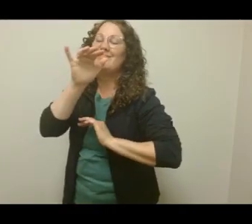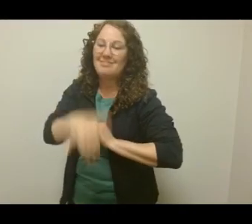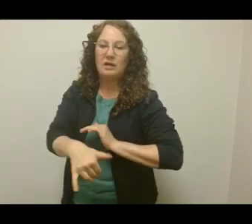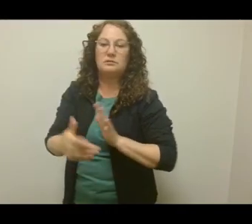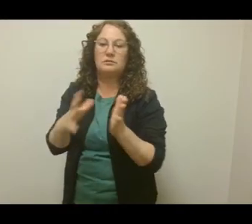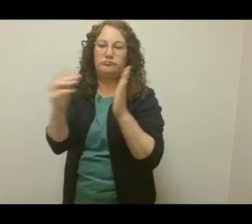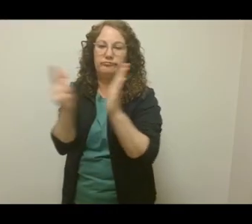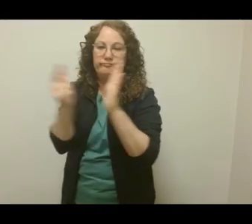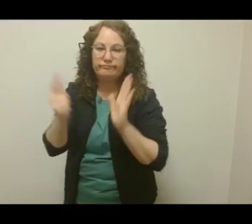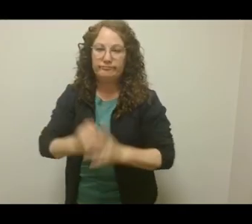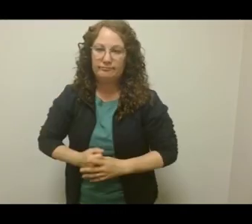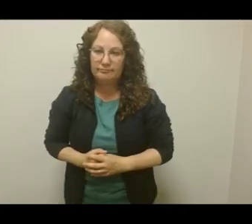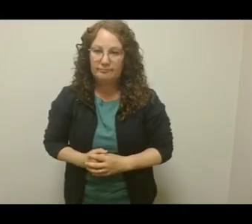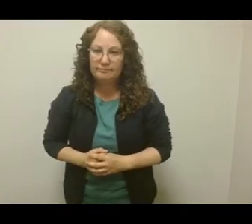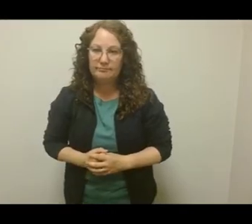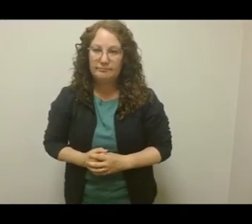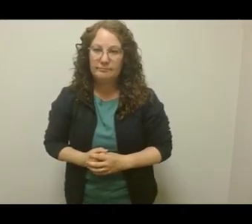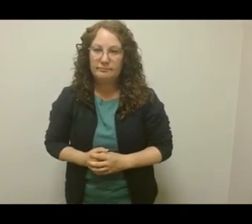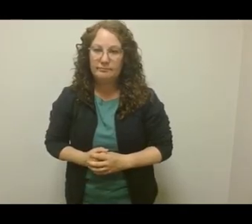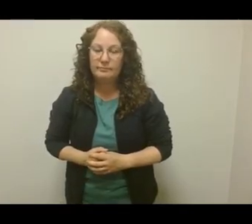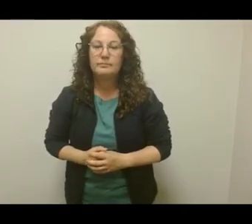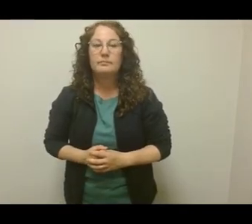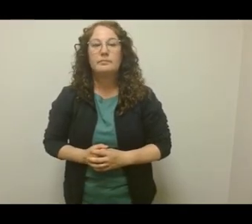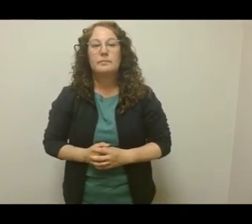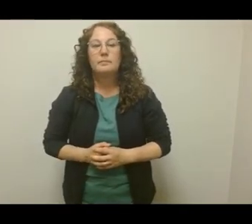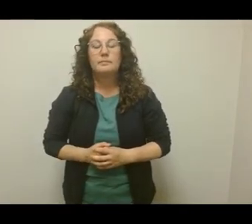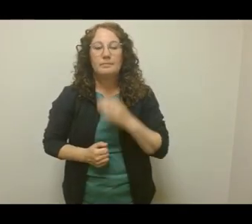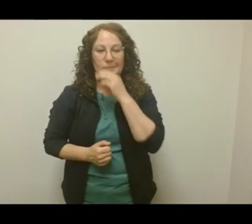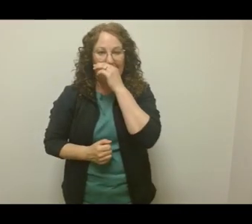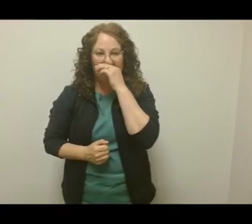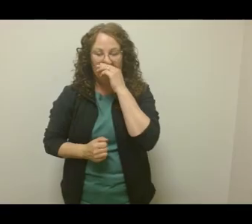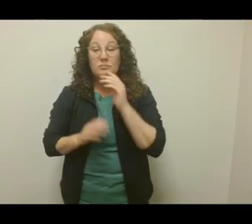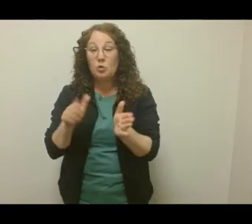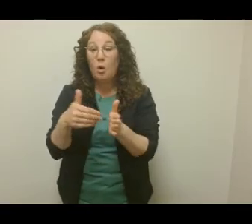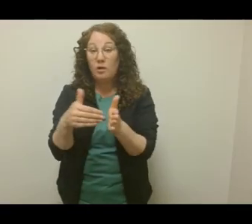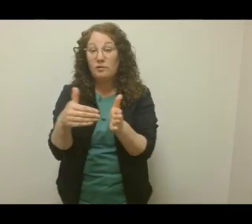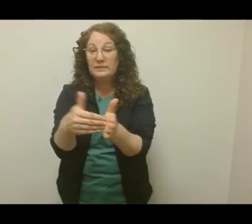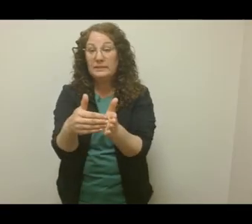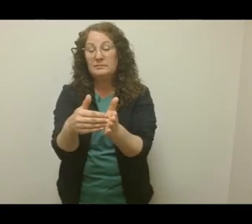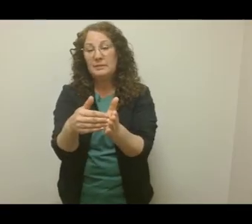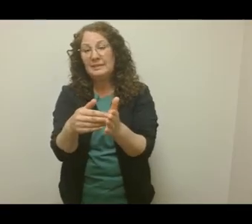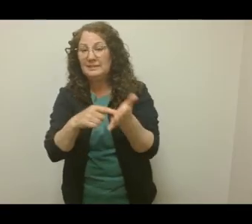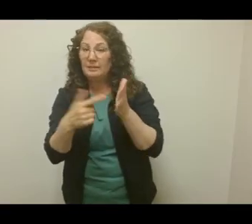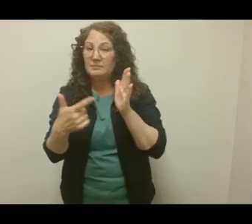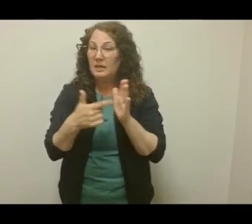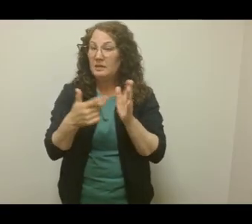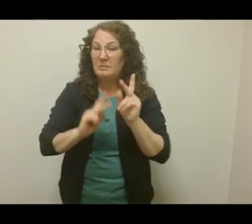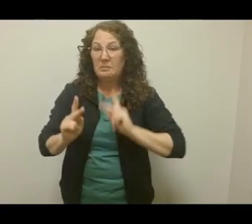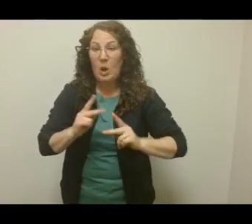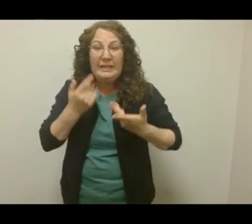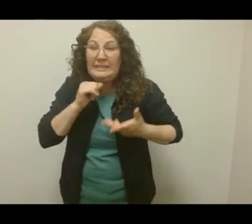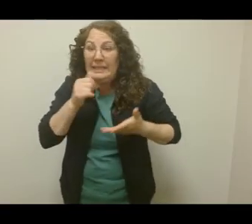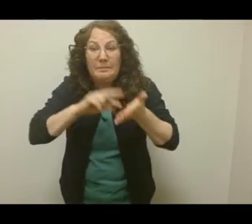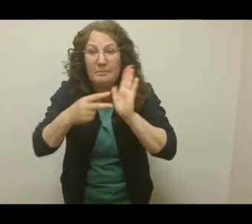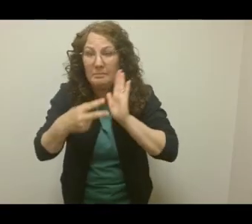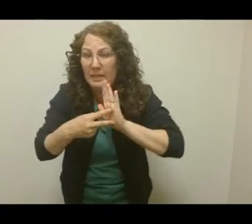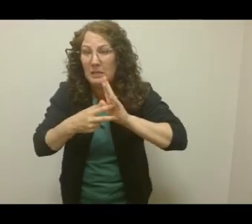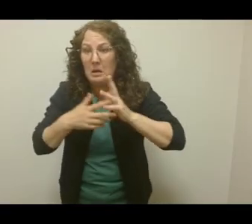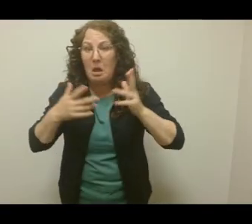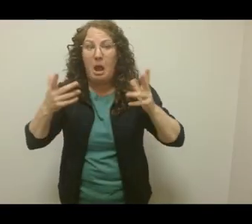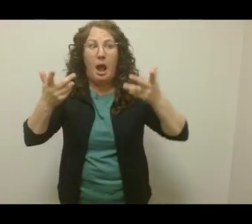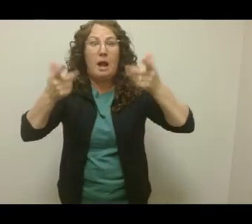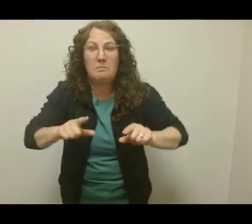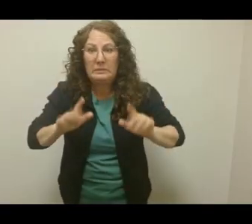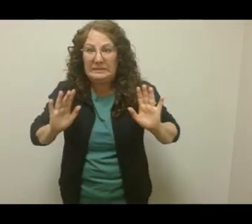happens. So often plagiarism is unintentional. Maybe students don't do it on purpose, but